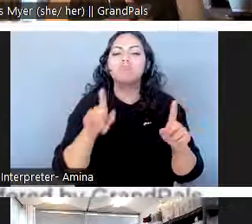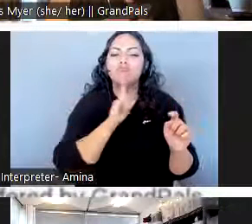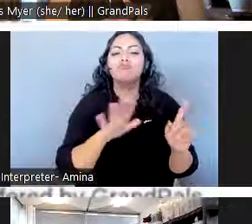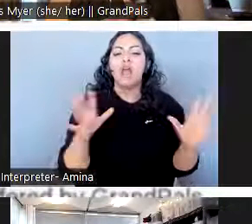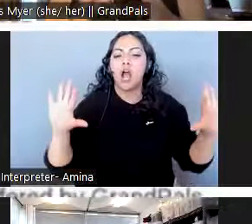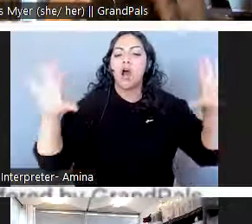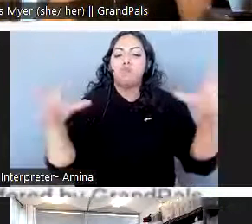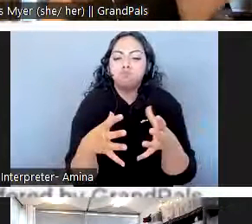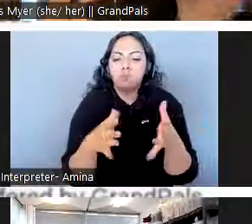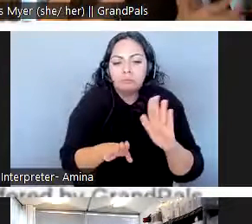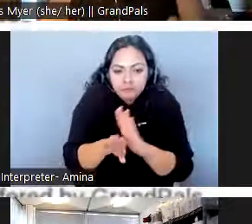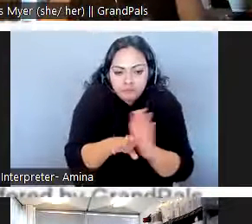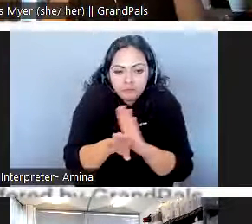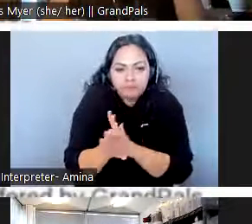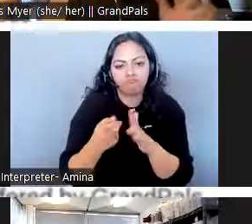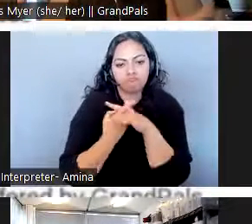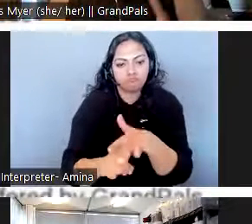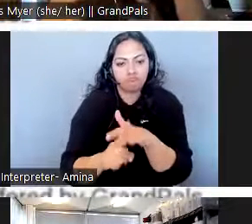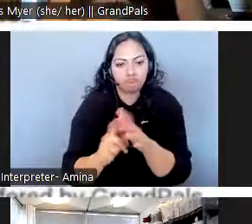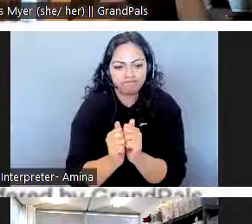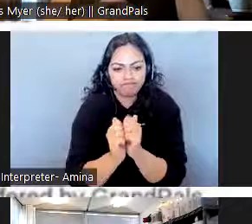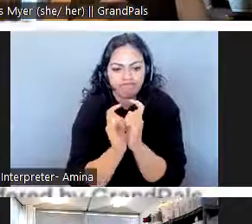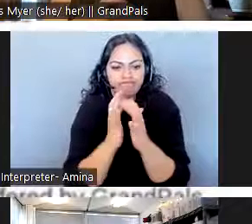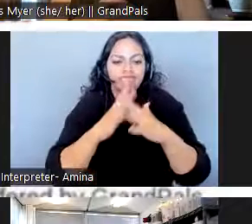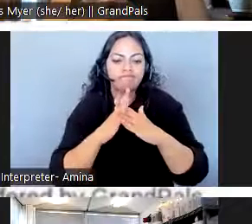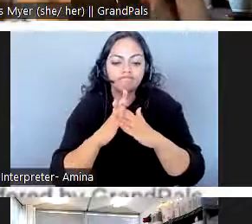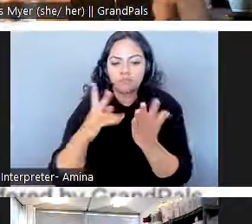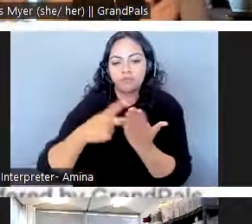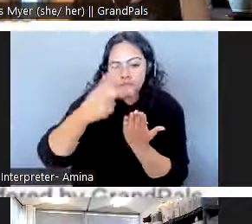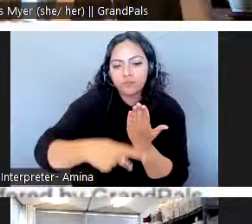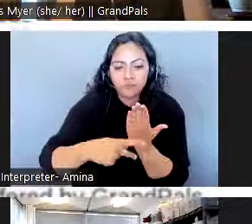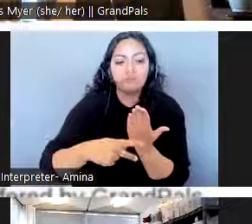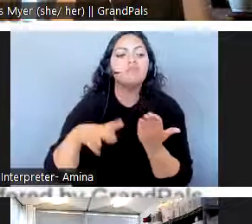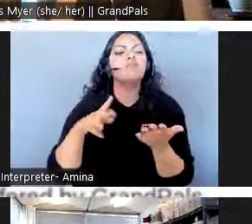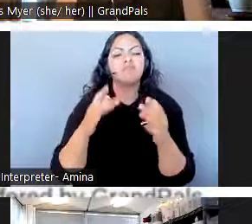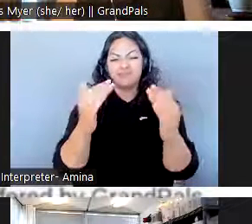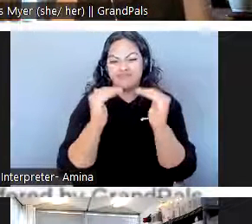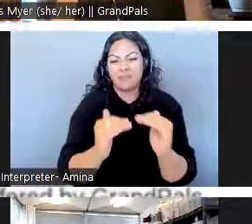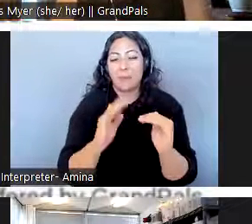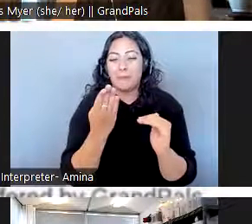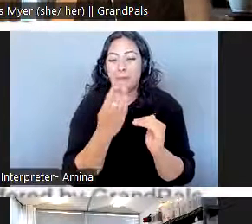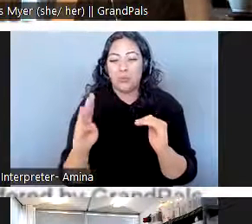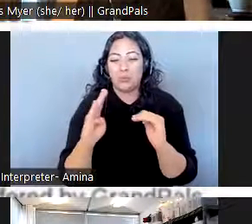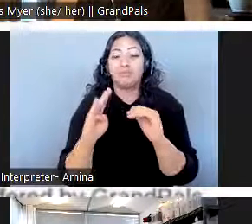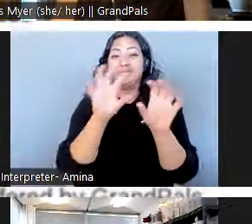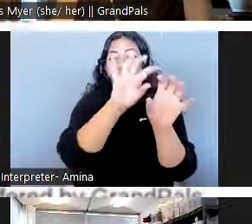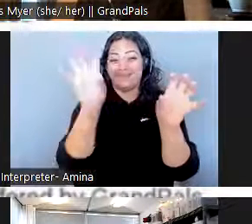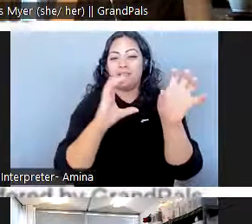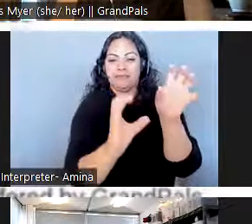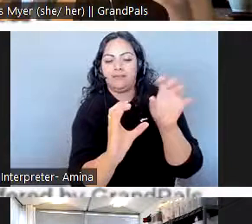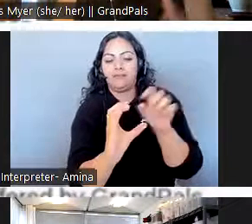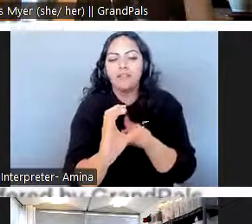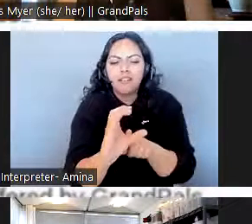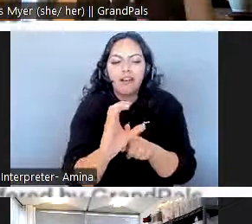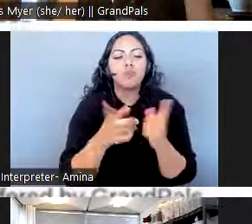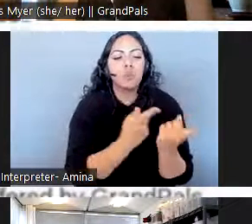the program. So they go through this process of the recruitment and matching. We ensure that safeguarding is at the core of what we do.